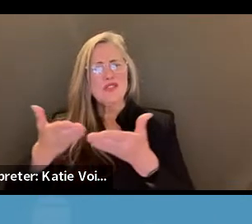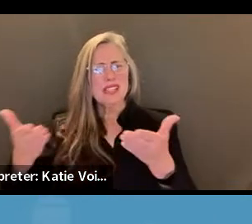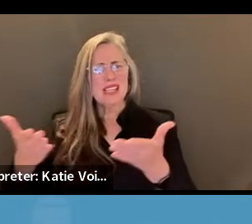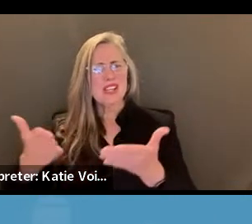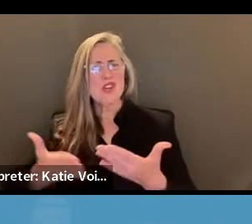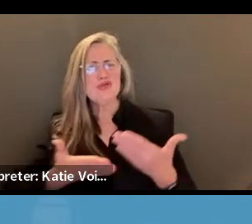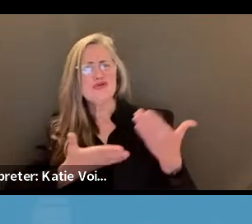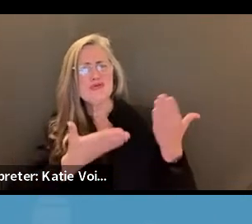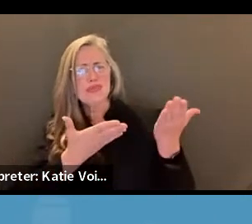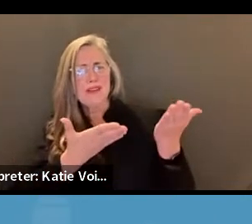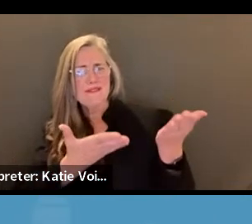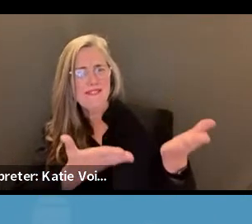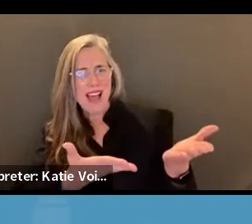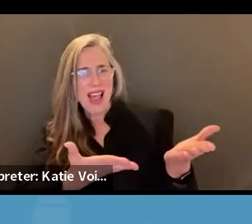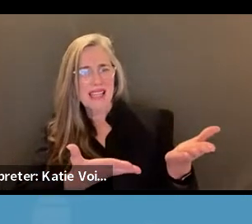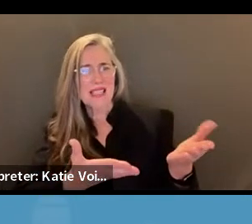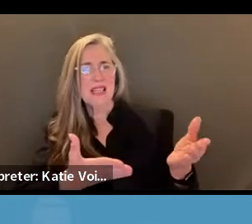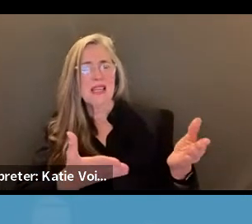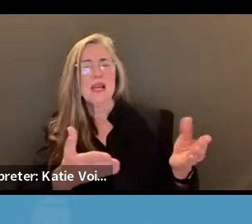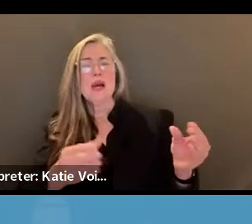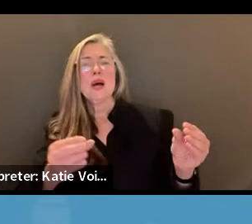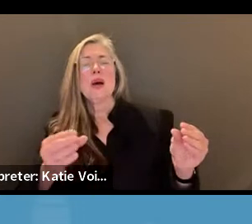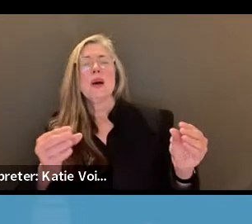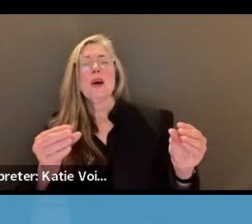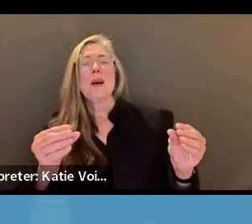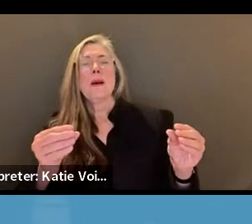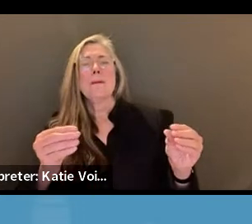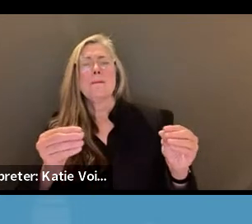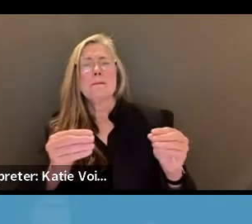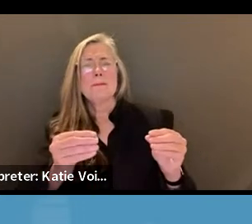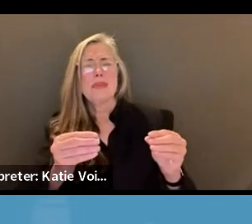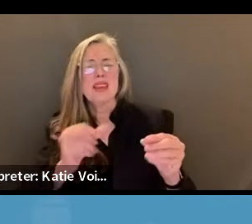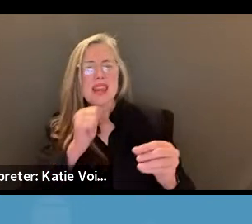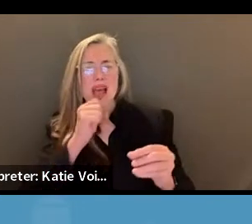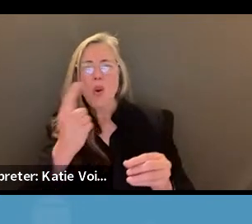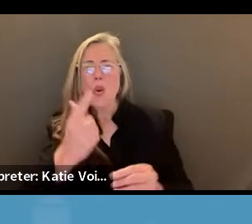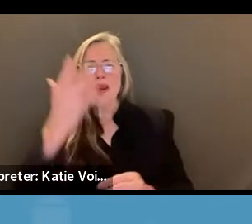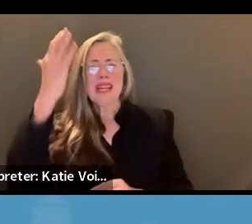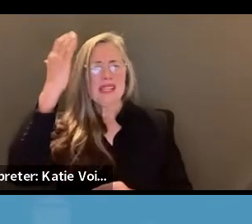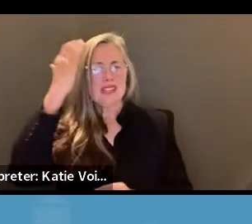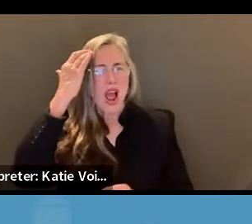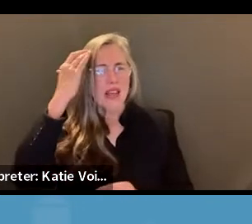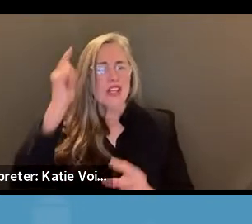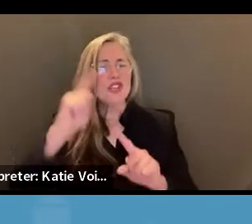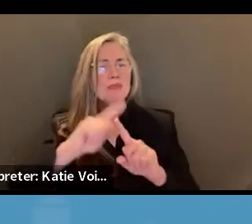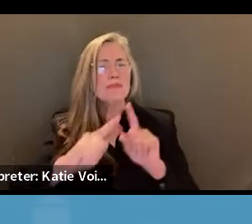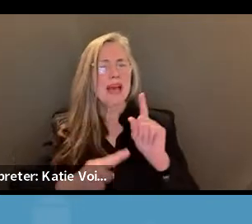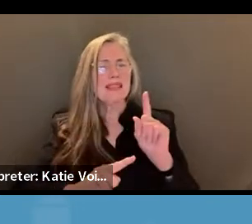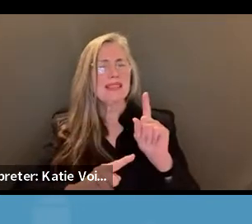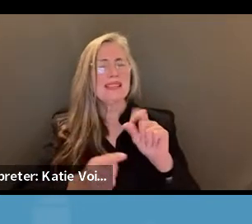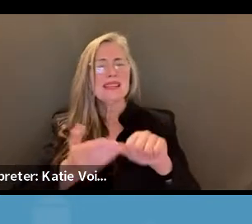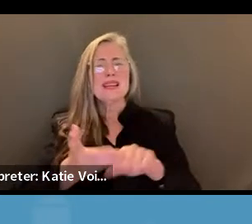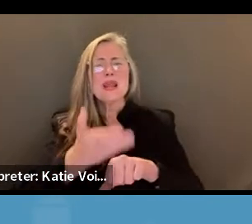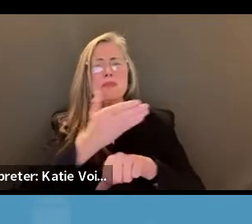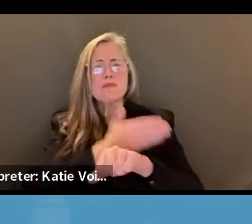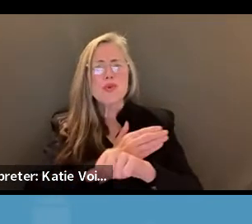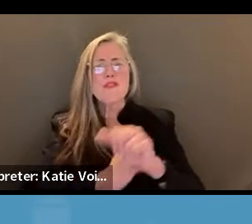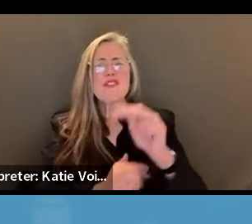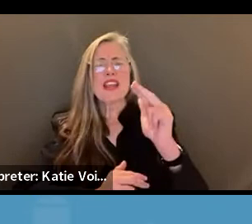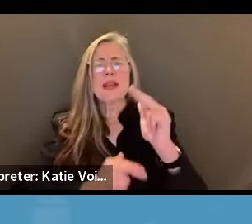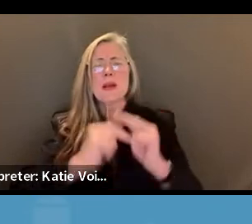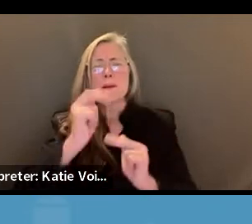provide not only the knowledge set, but the skill building? Because I think a lot of this is skill building of learning